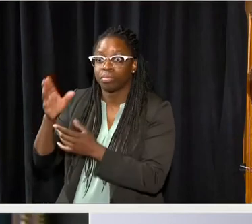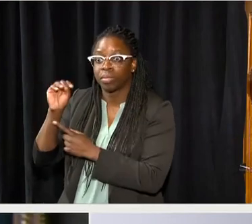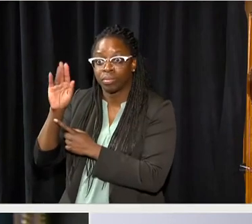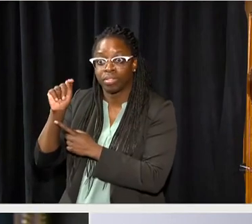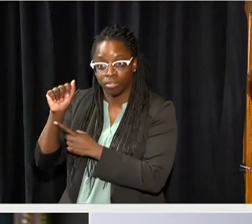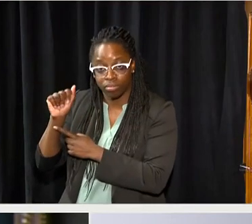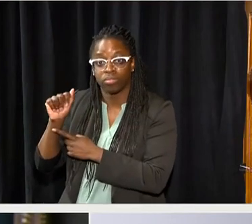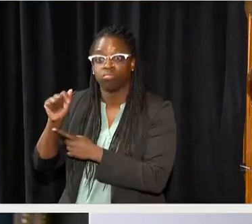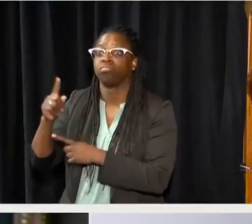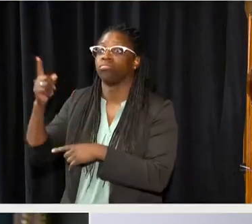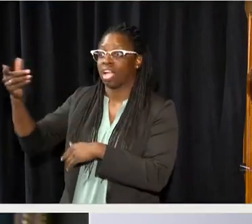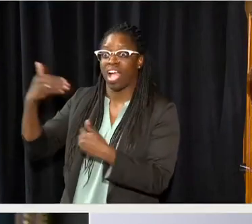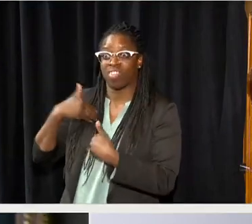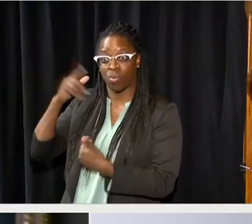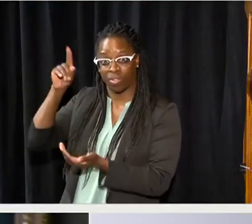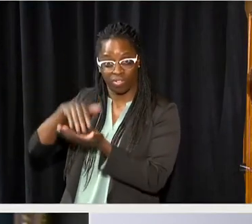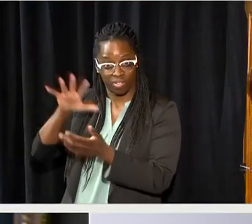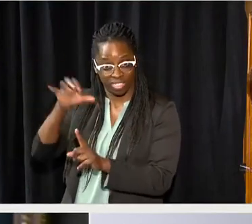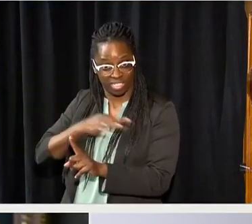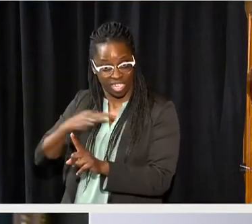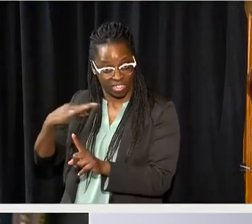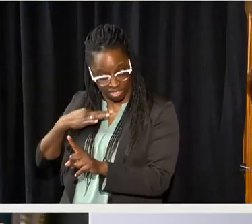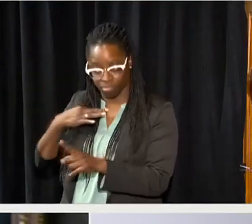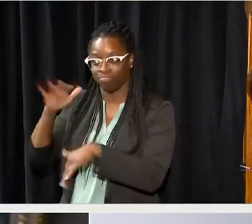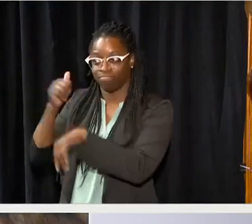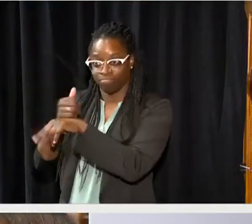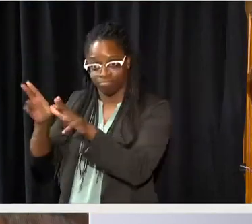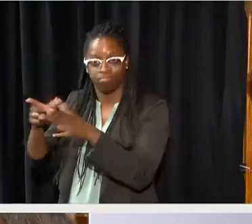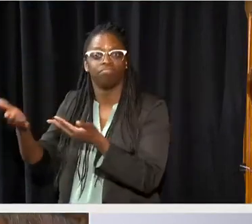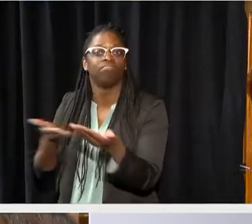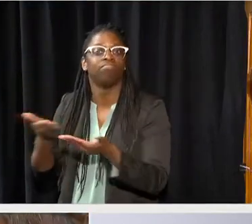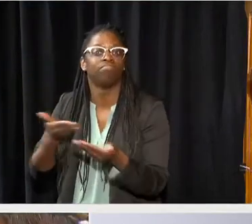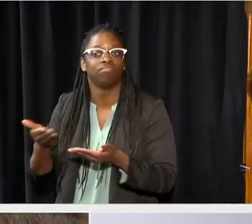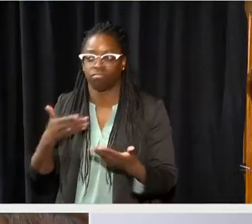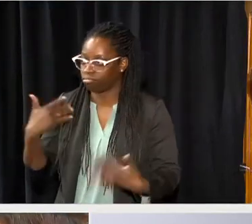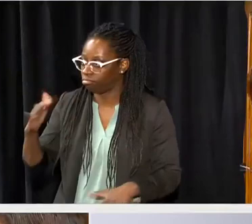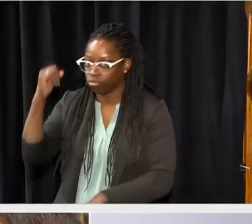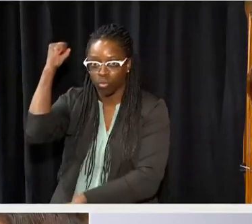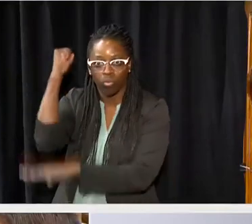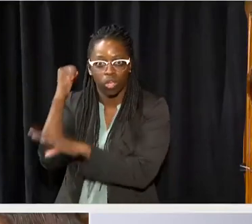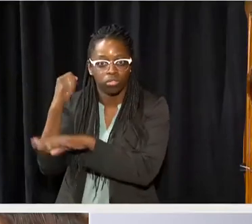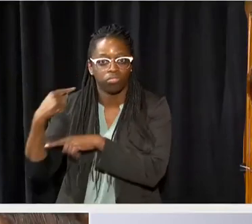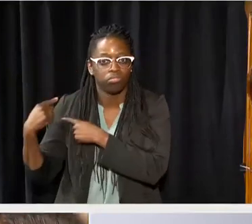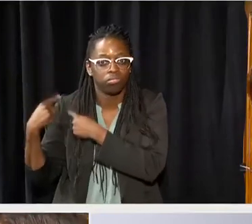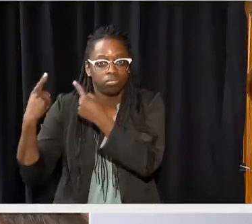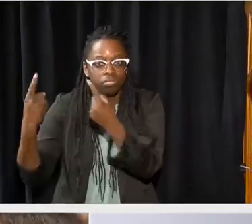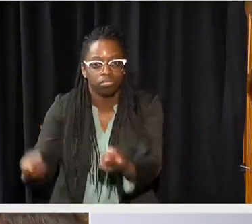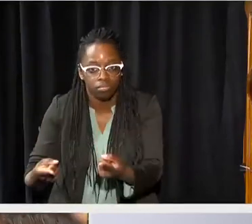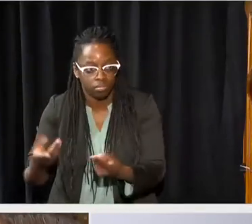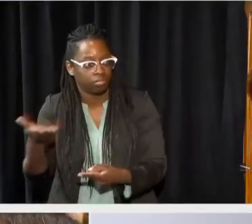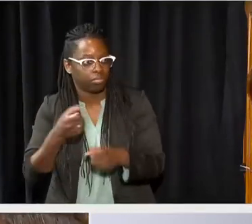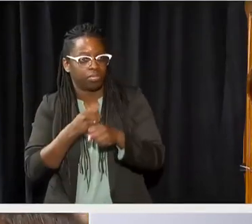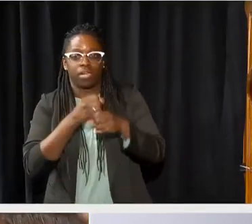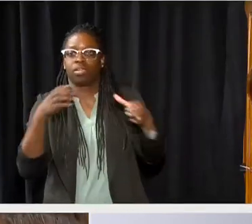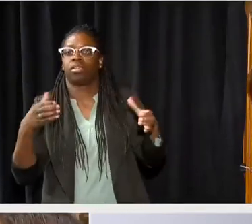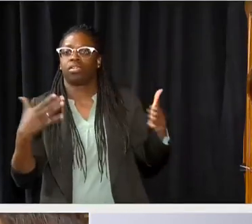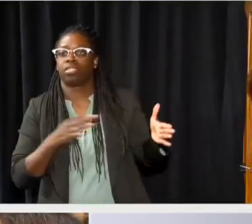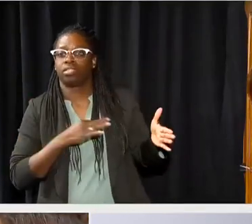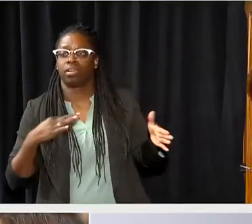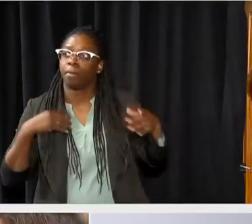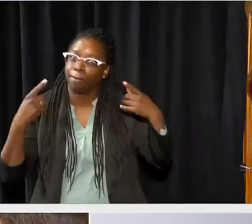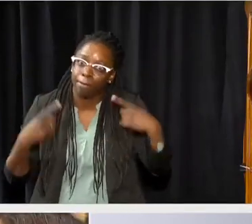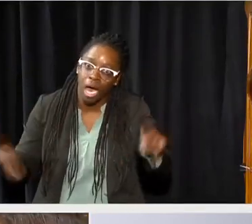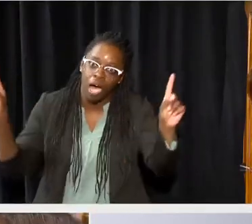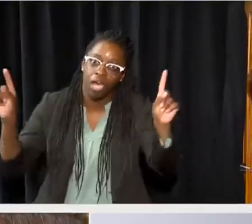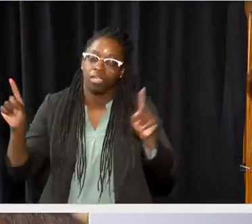hired 1,500 new employees, the best year ever the T has had in hiring. Thank you to the Carmen's Union for your